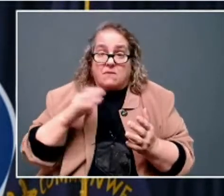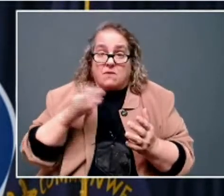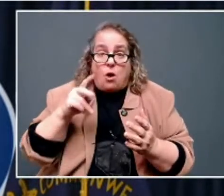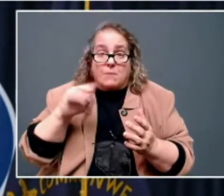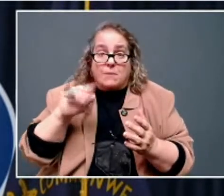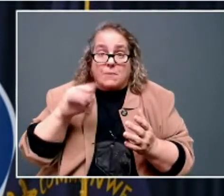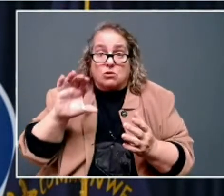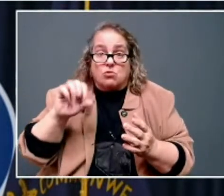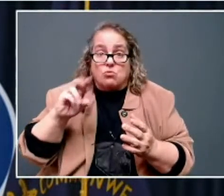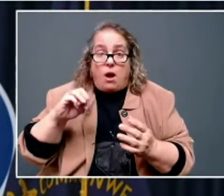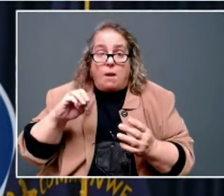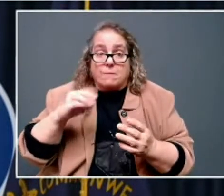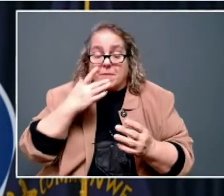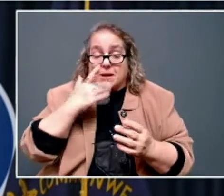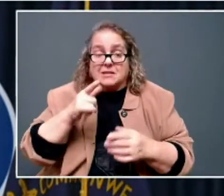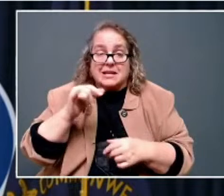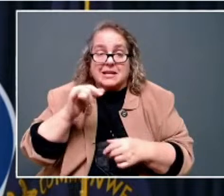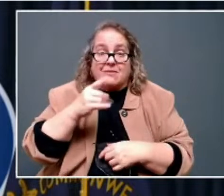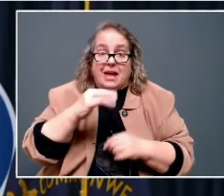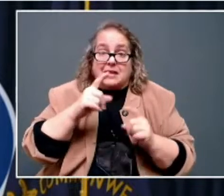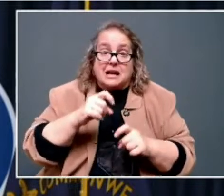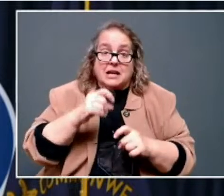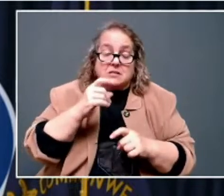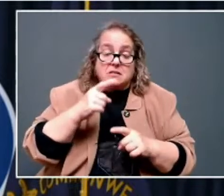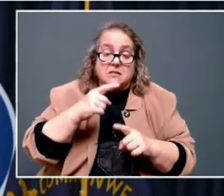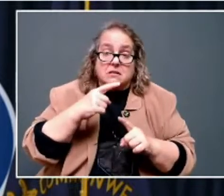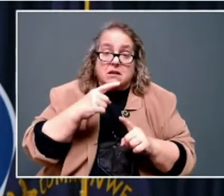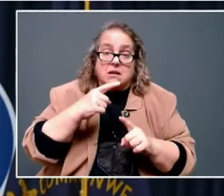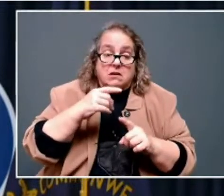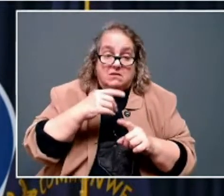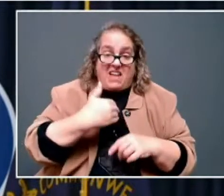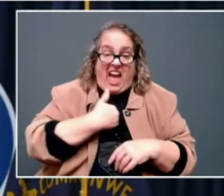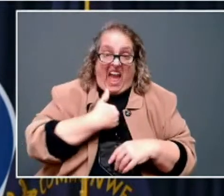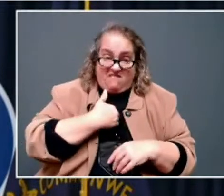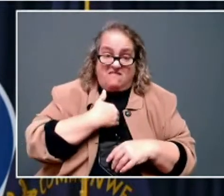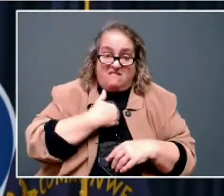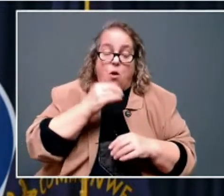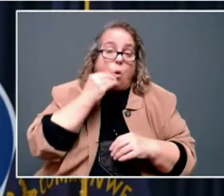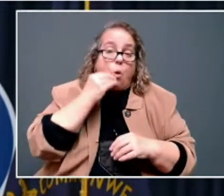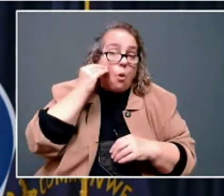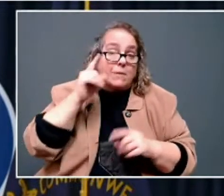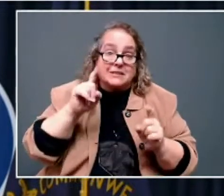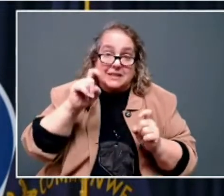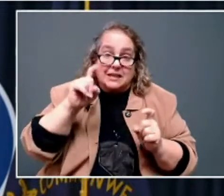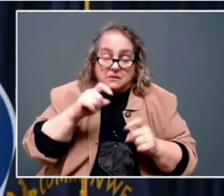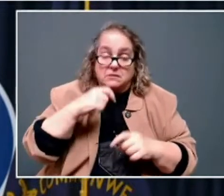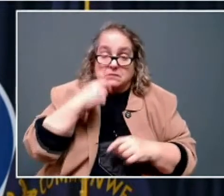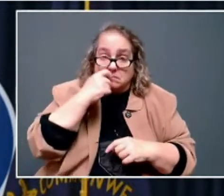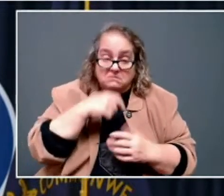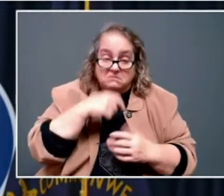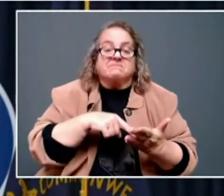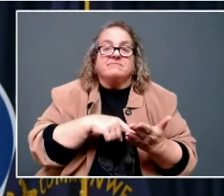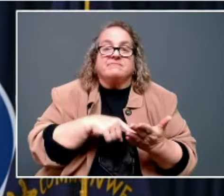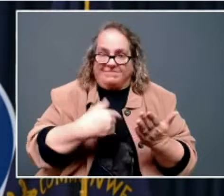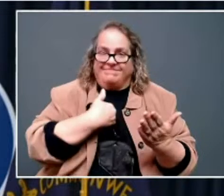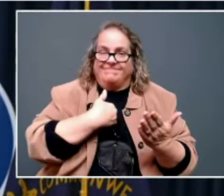test and hopefully do the right things, and I think they do. But a healthcare professional or the health department may never get